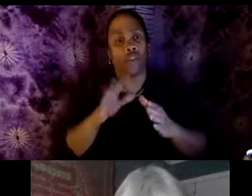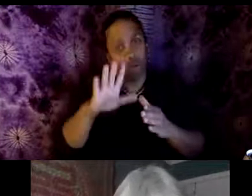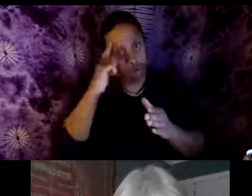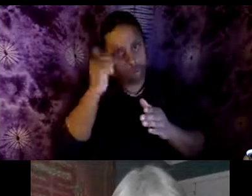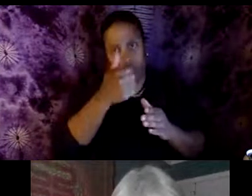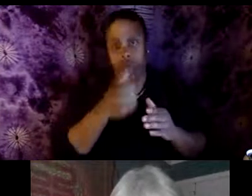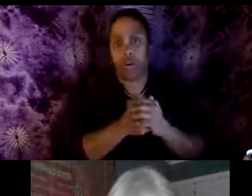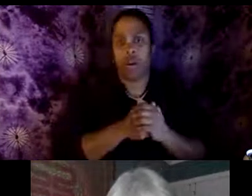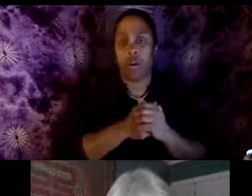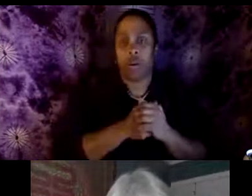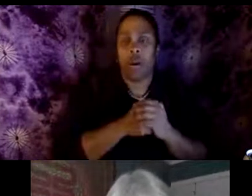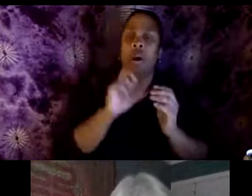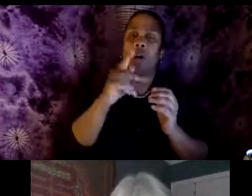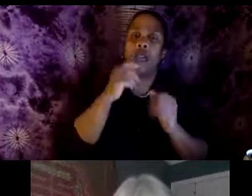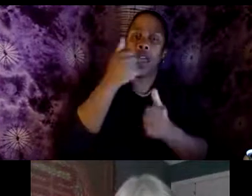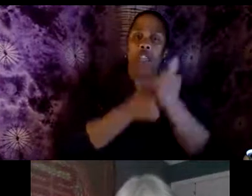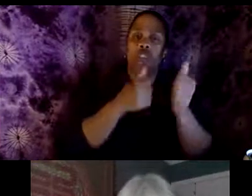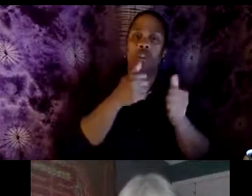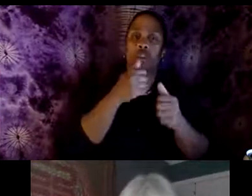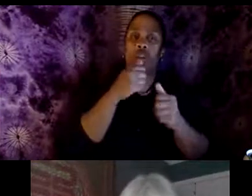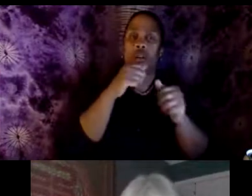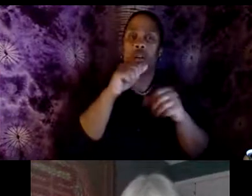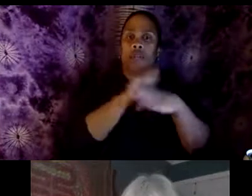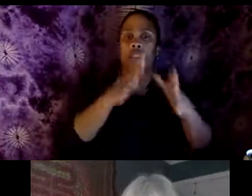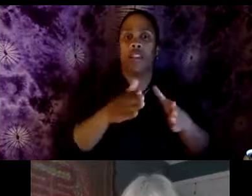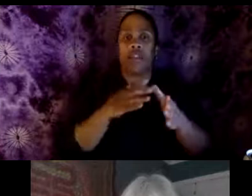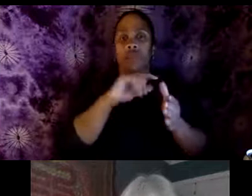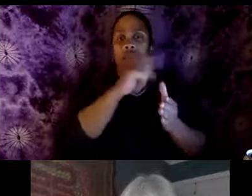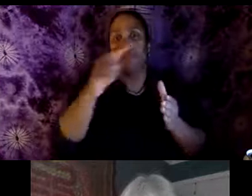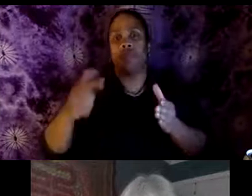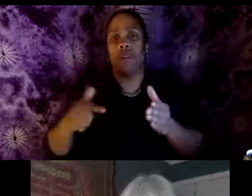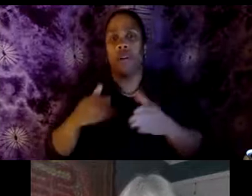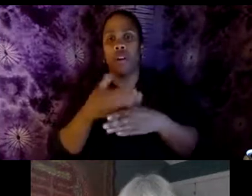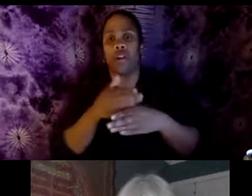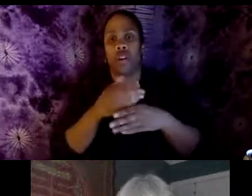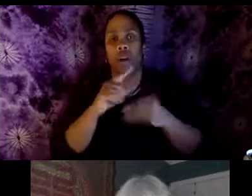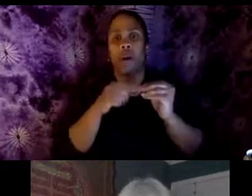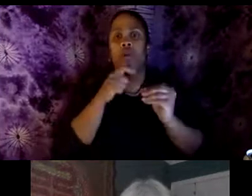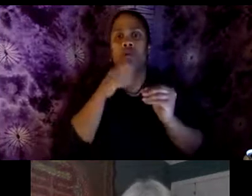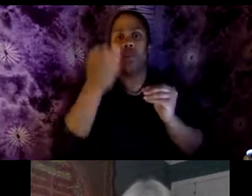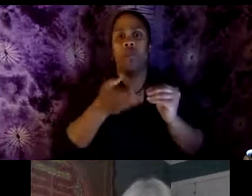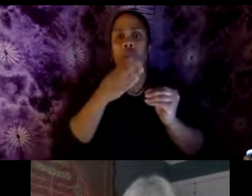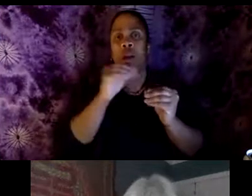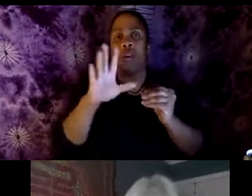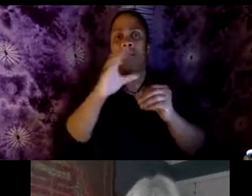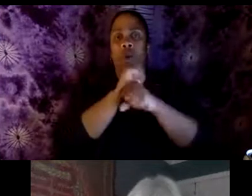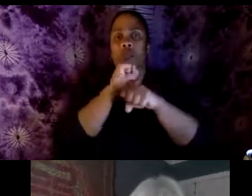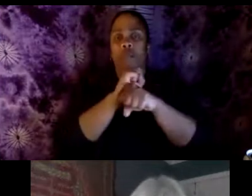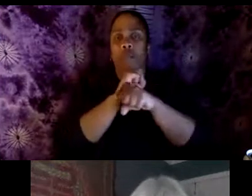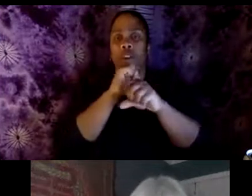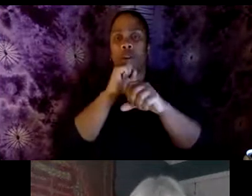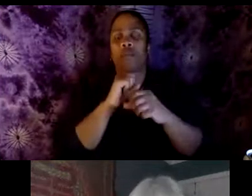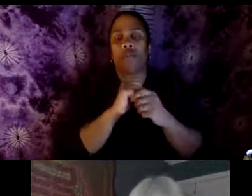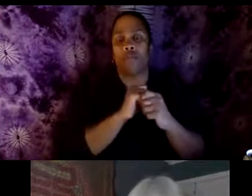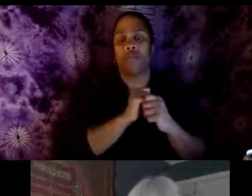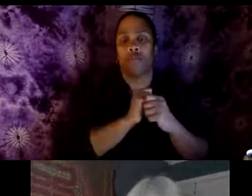let's go through practitioners and let's share again about who we are, our modalities, and how people can contact us. So it's here in the video as well as in the